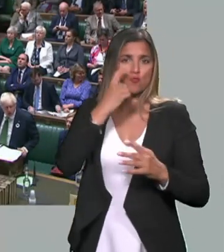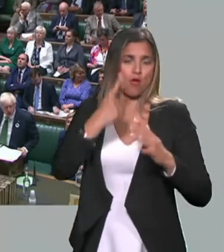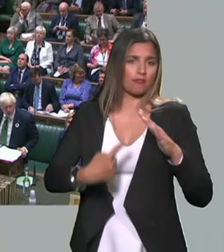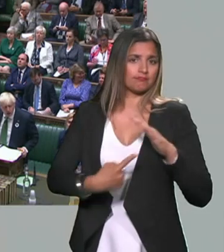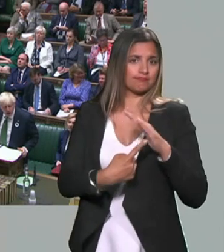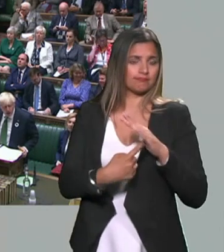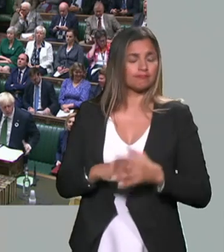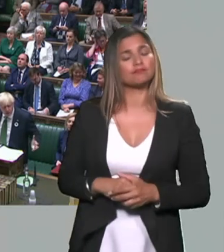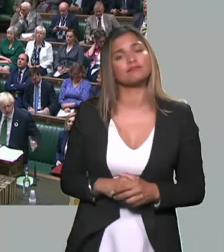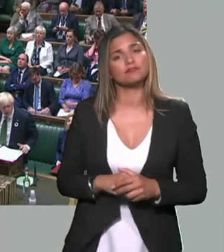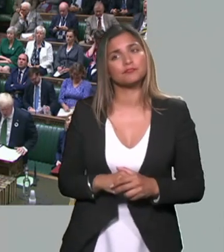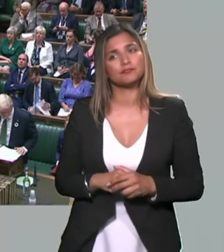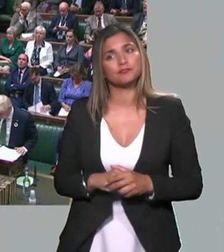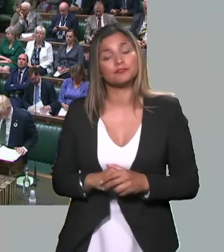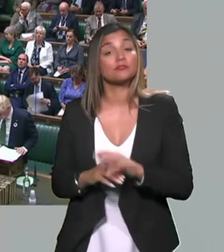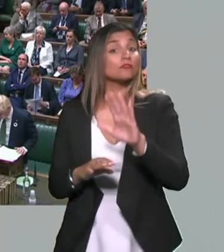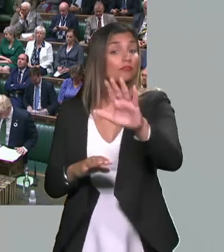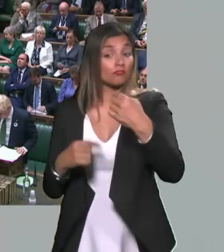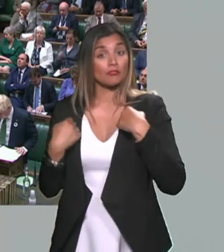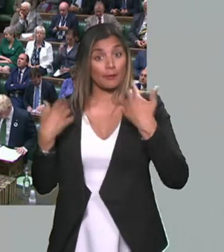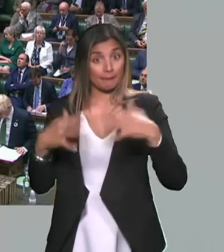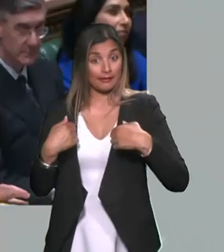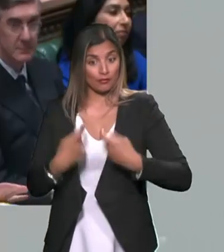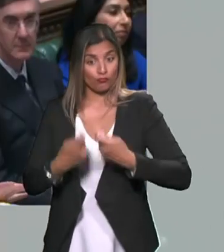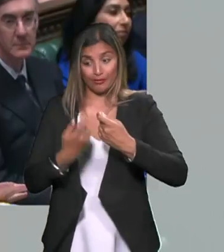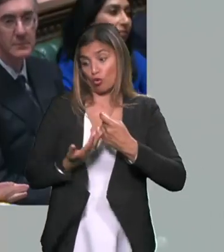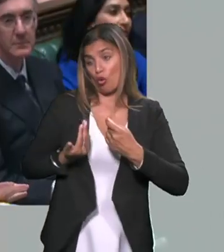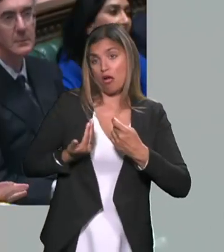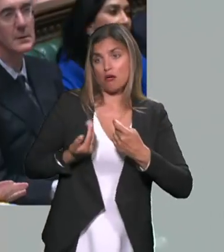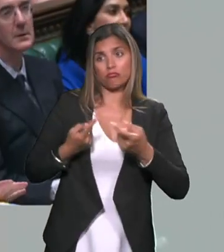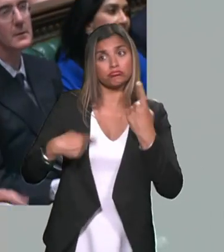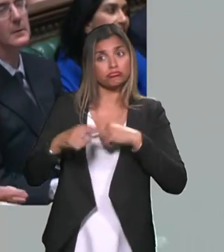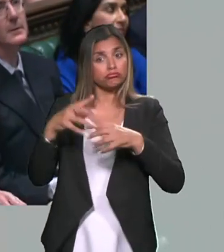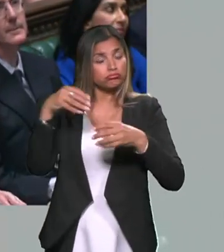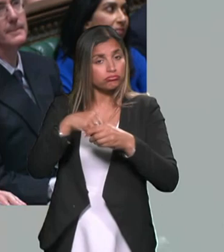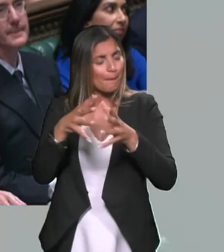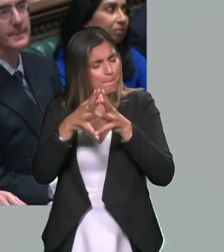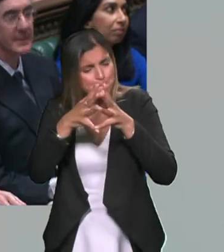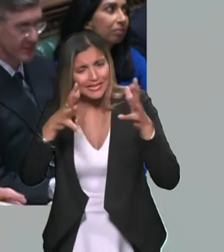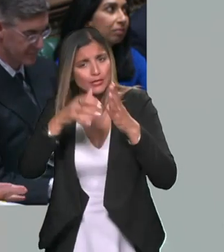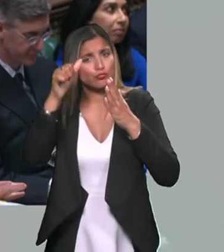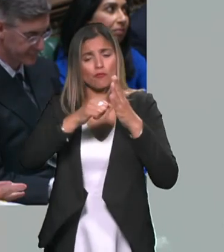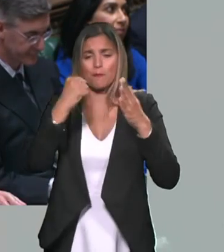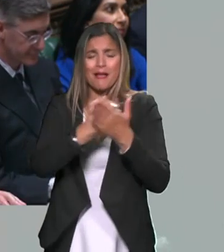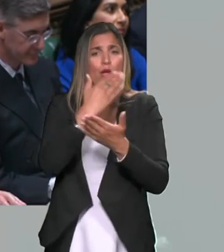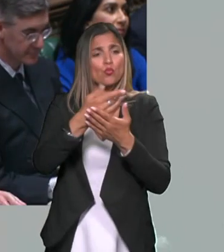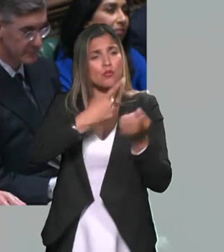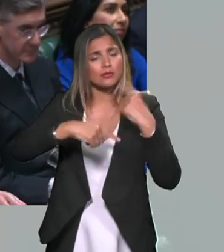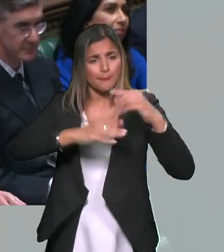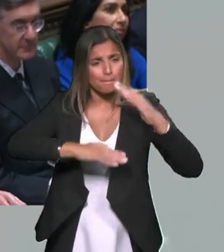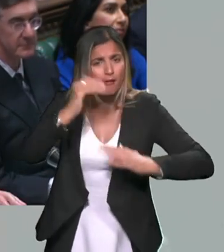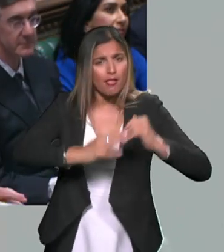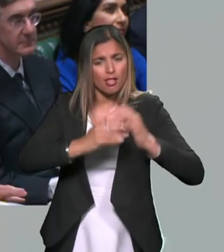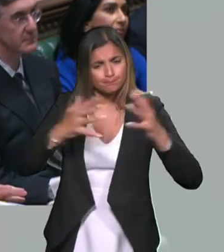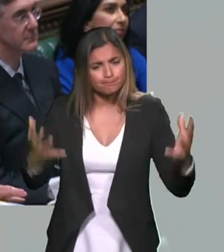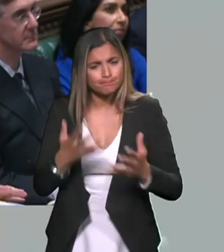I think earlier on, we're engaged in a massive programme of improvements and building and rebuilding in our NHS